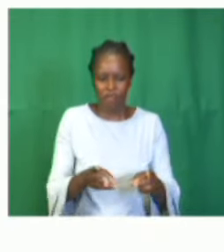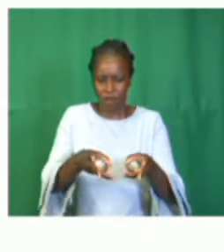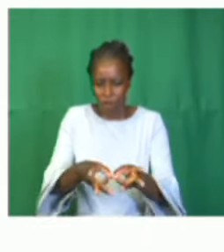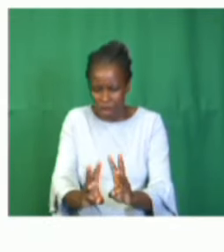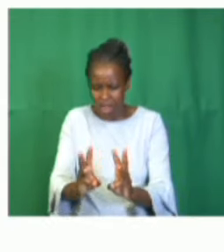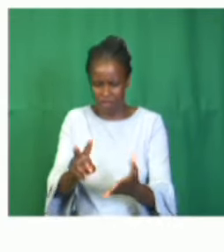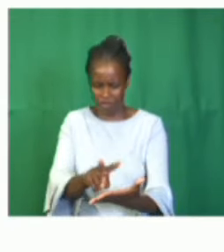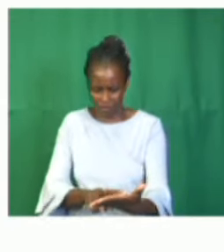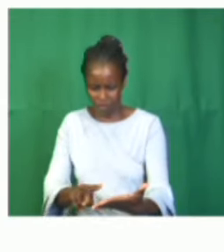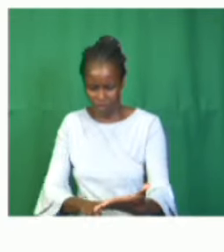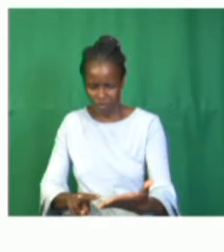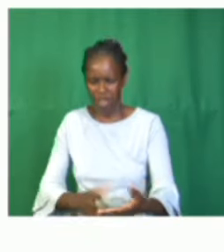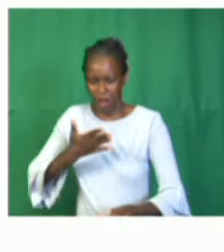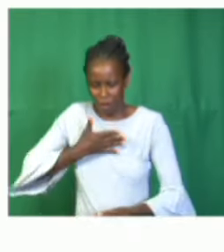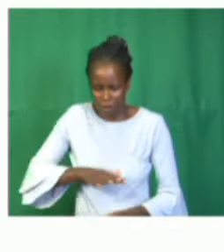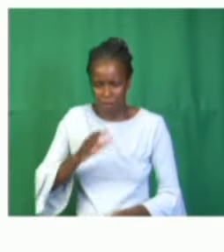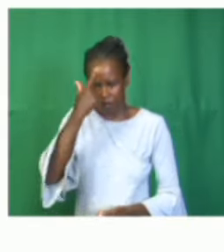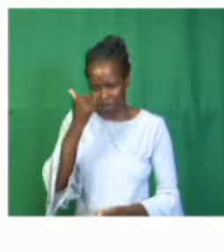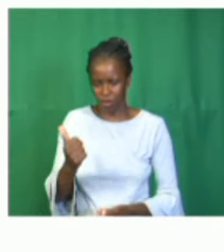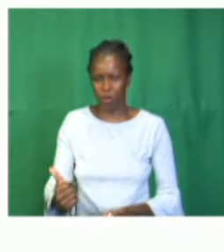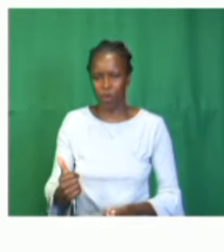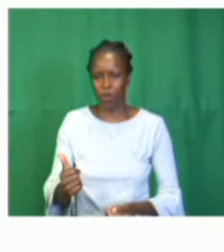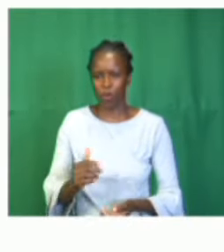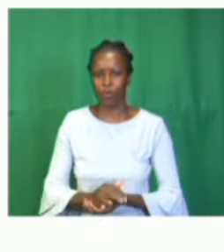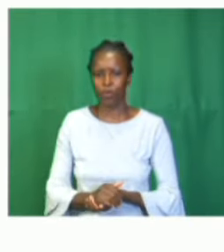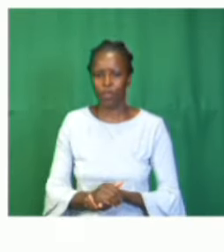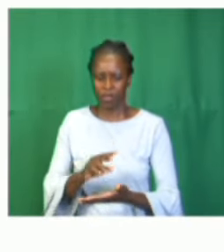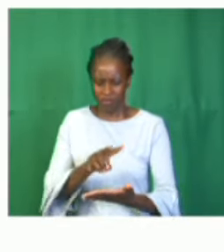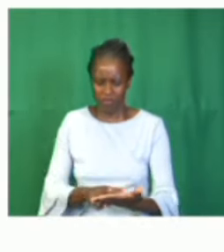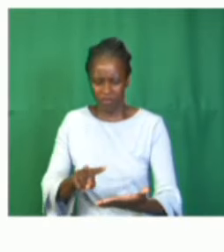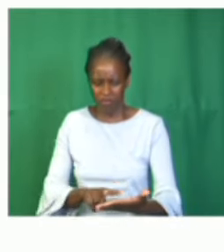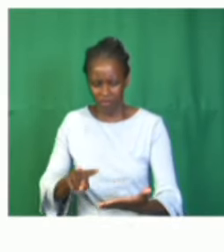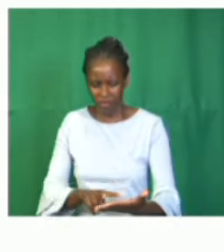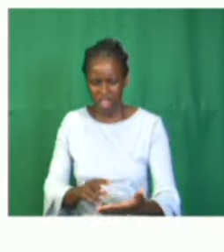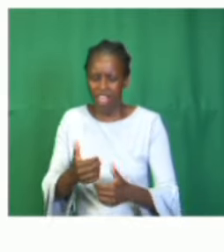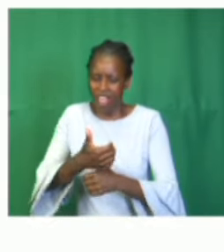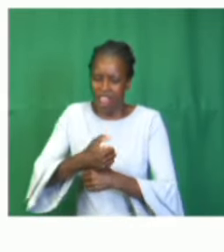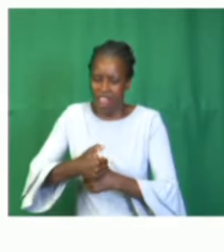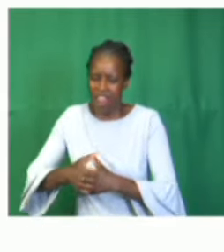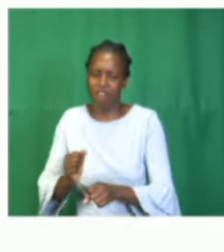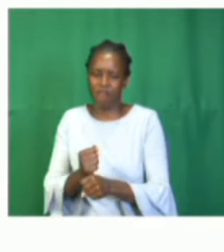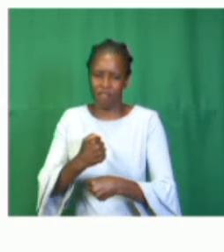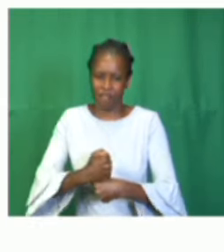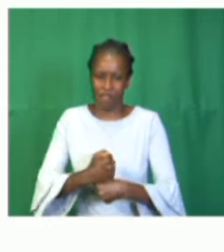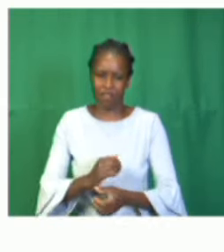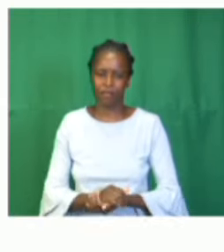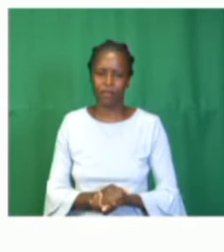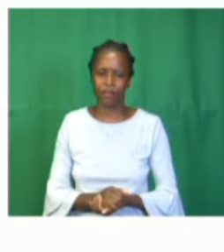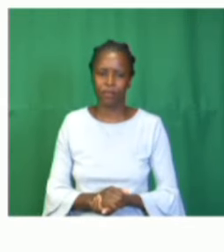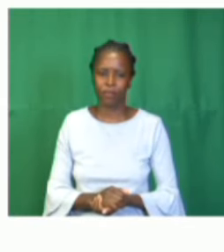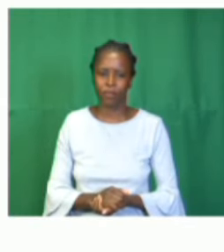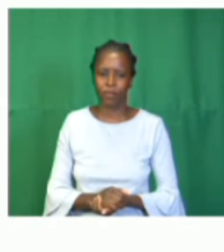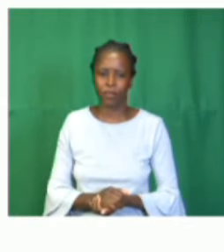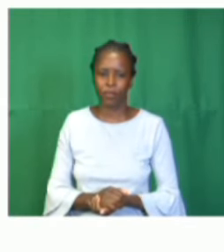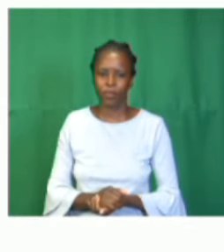which you as the learner, you have actually read and you read them day to day. Let's now go to the